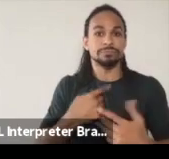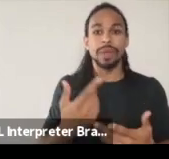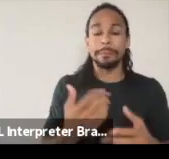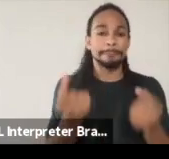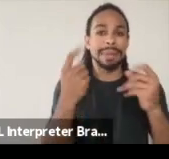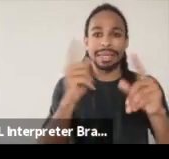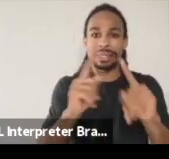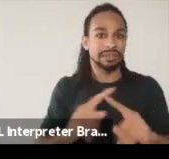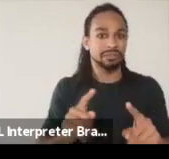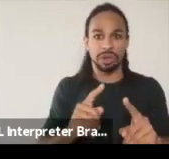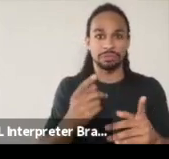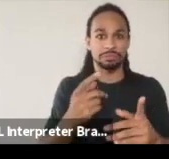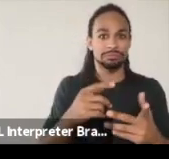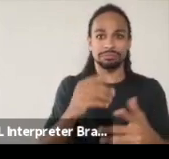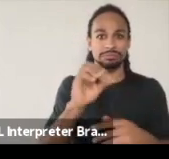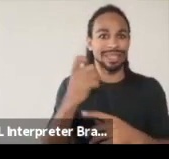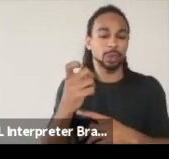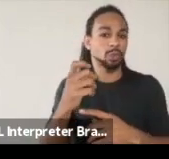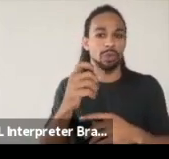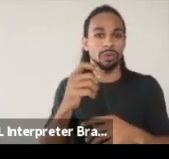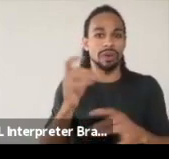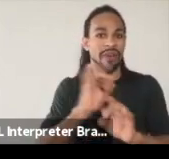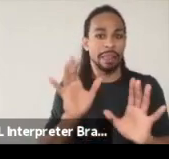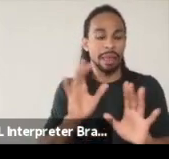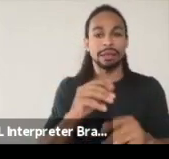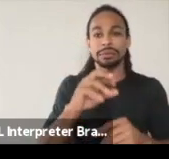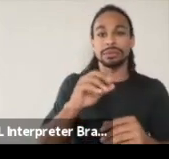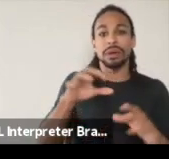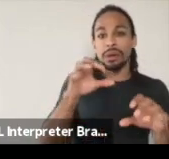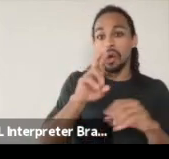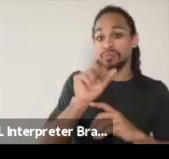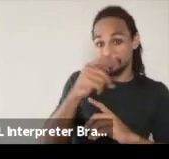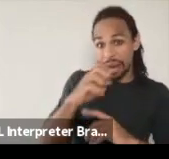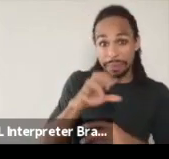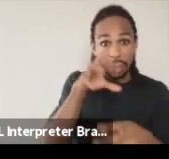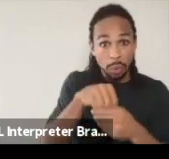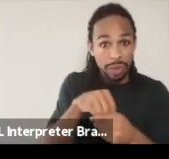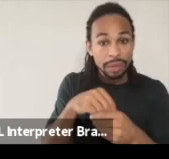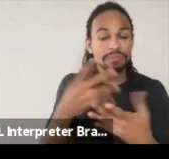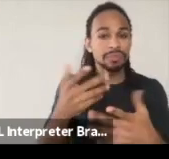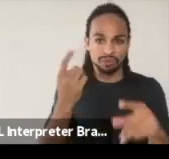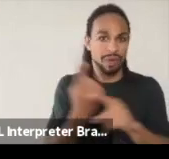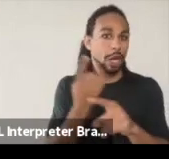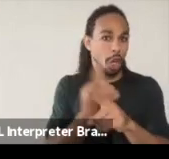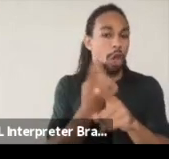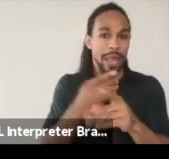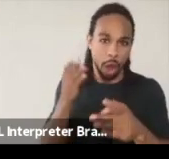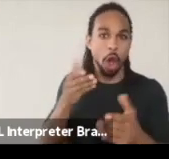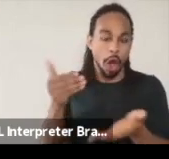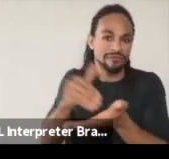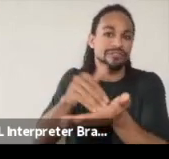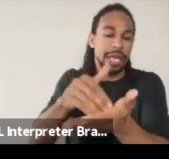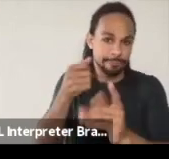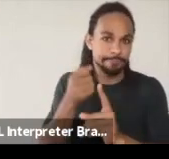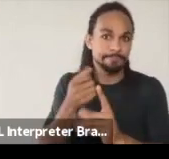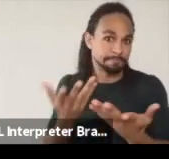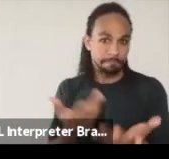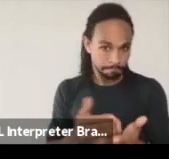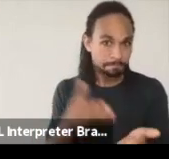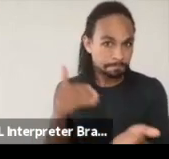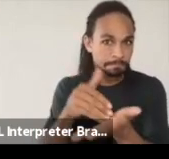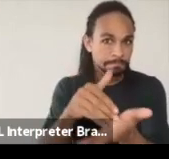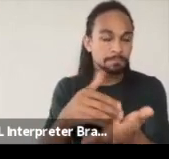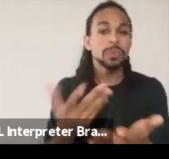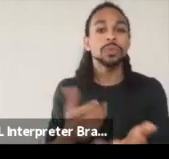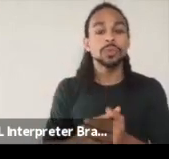including rape, on a pretty regular basis. And I happened to be wired. I don't think when